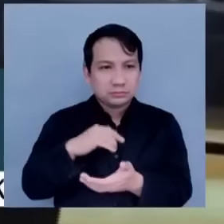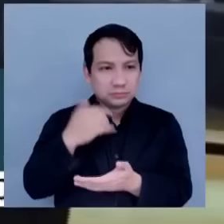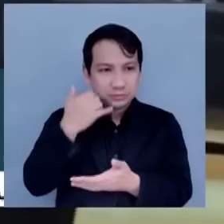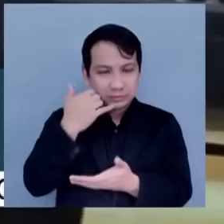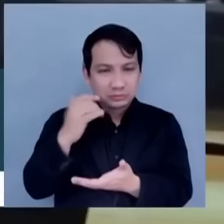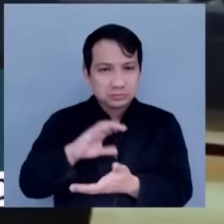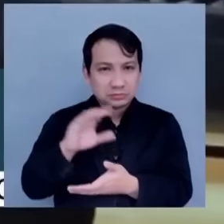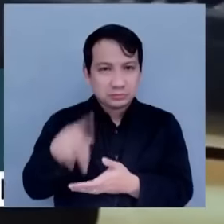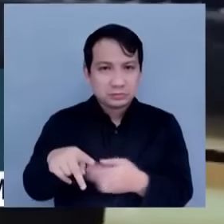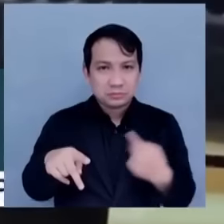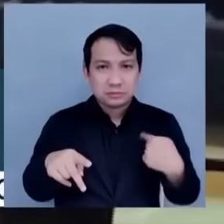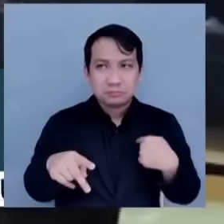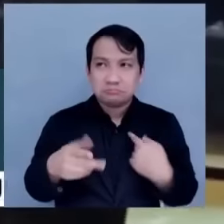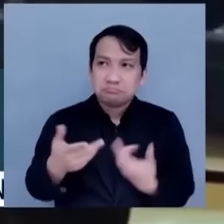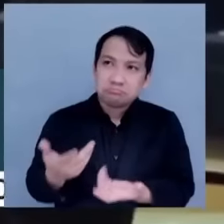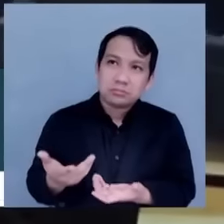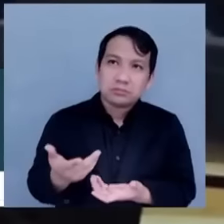probably